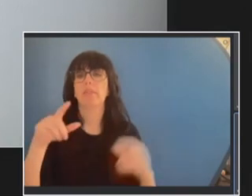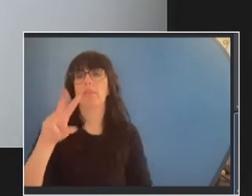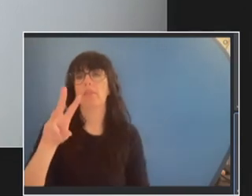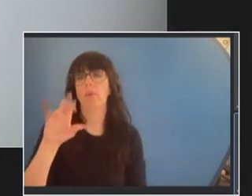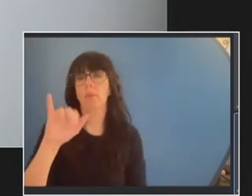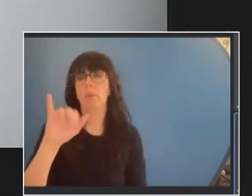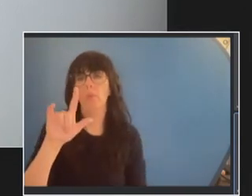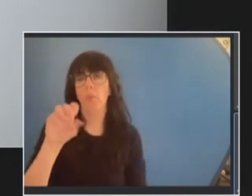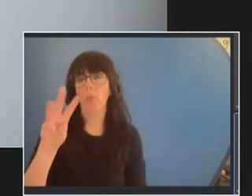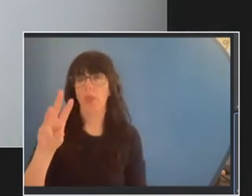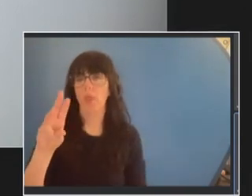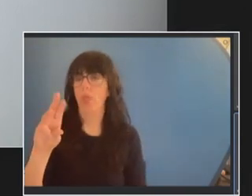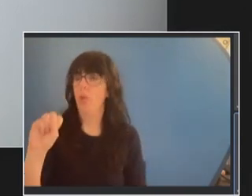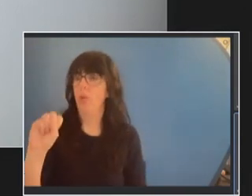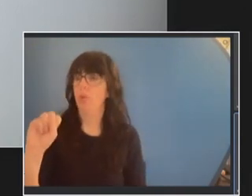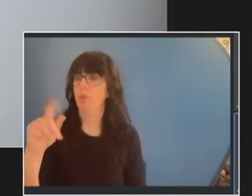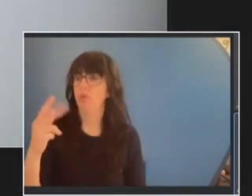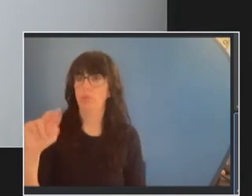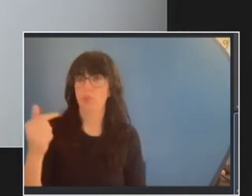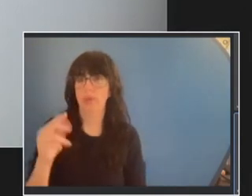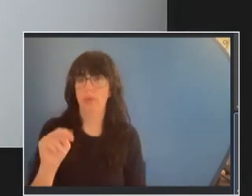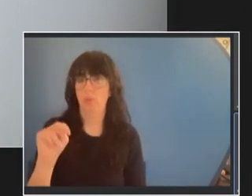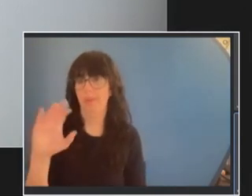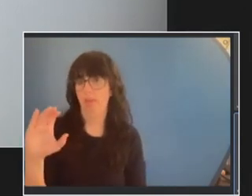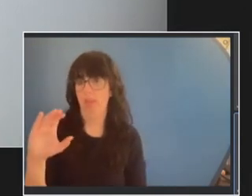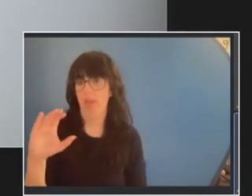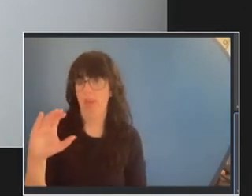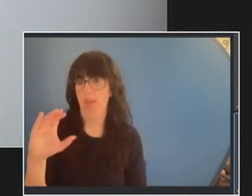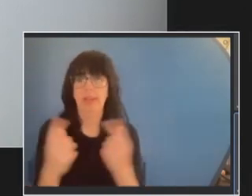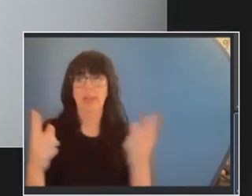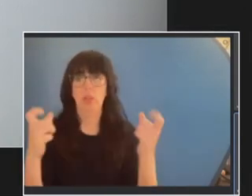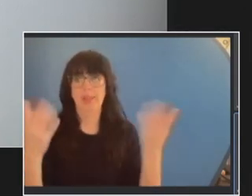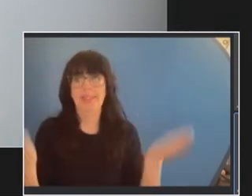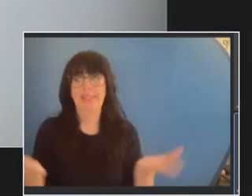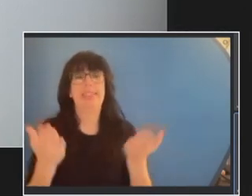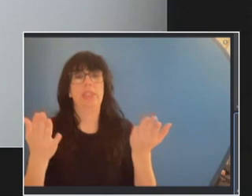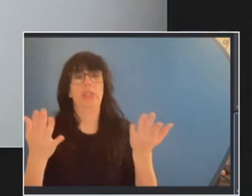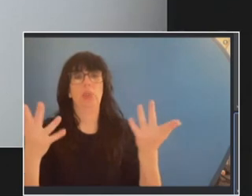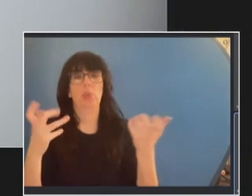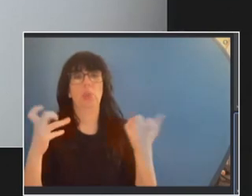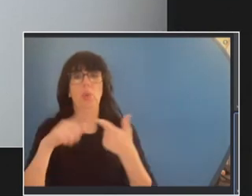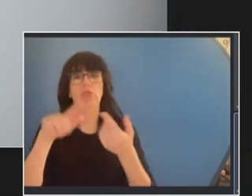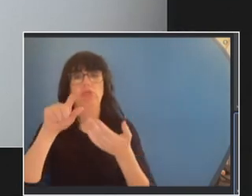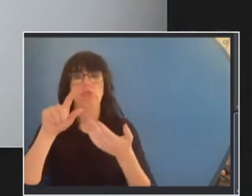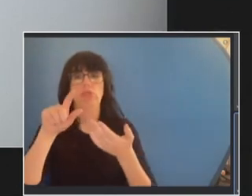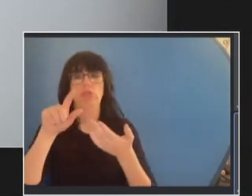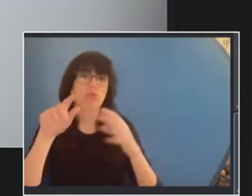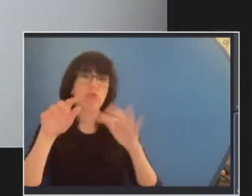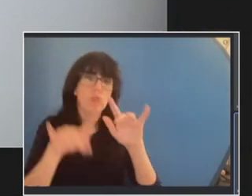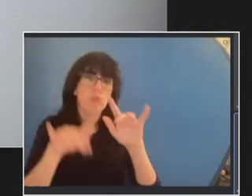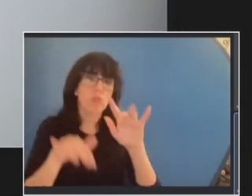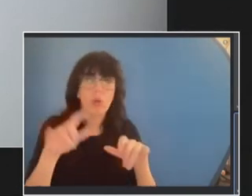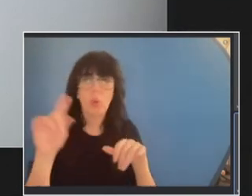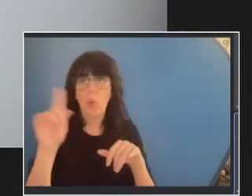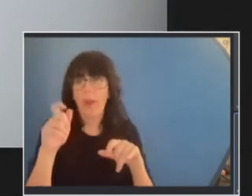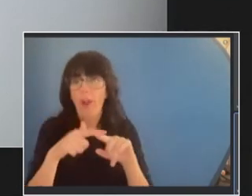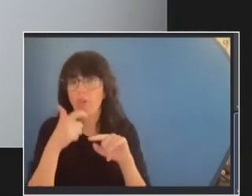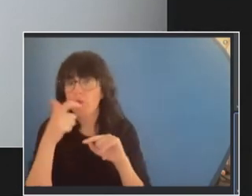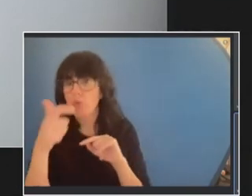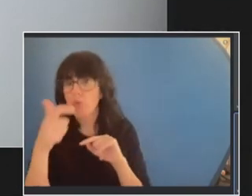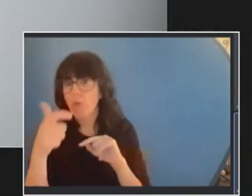are watching. So if anyone else from across the country would like to write where you're watching from, we will call it